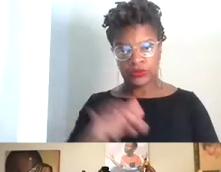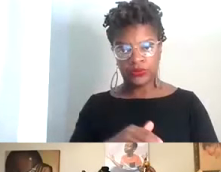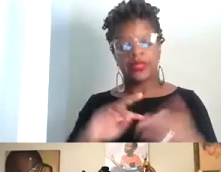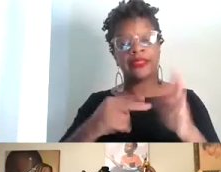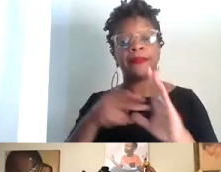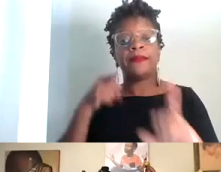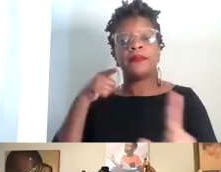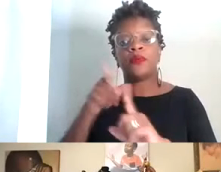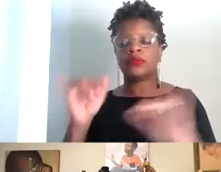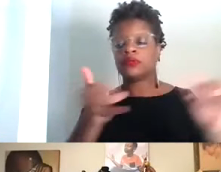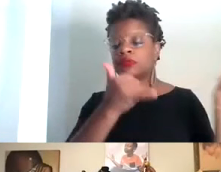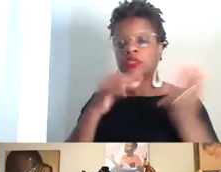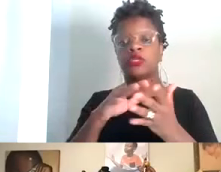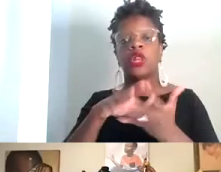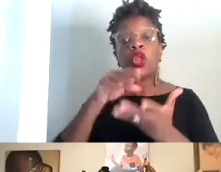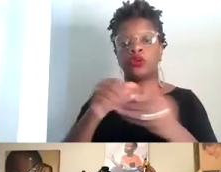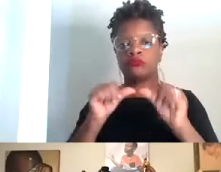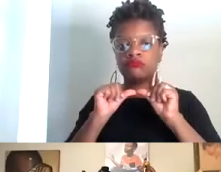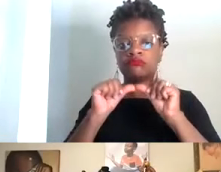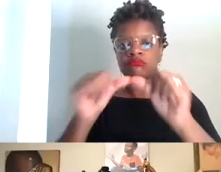learning experiences for our children.